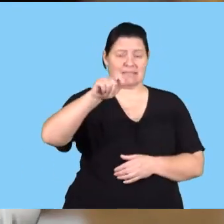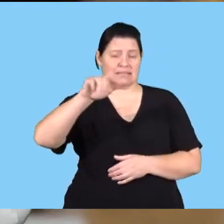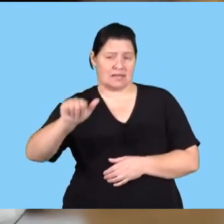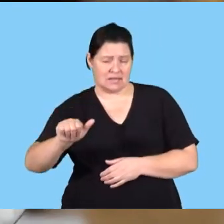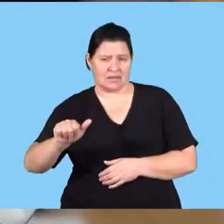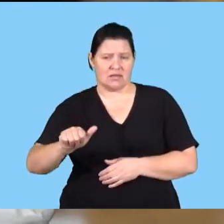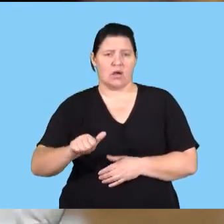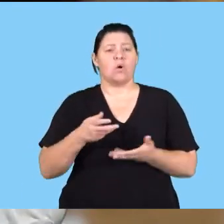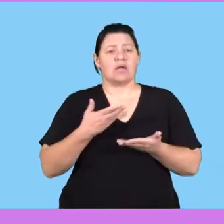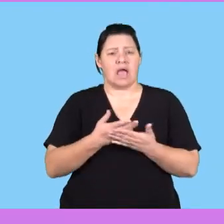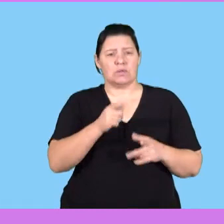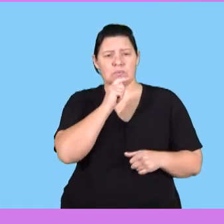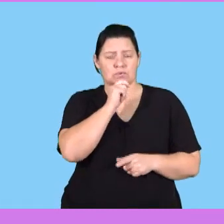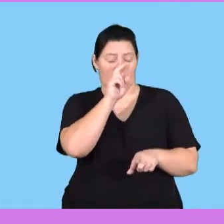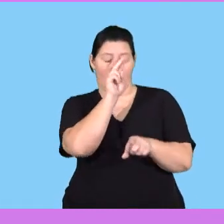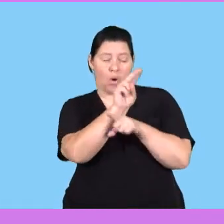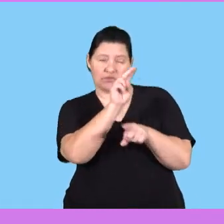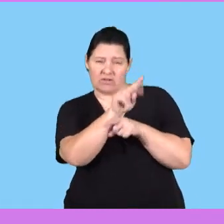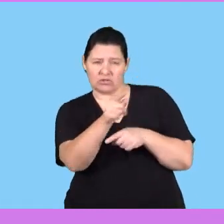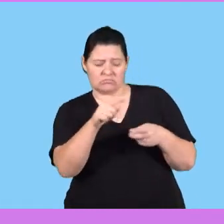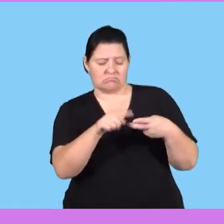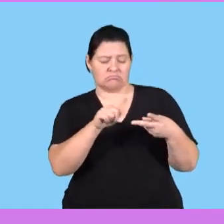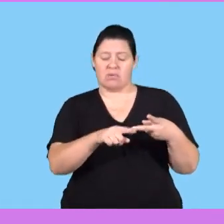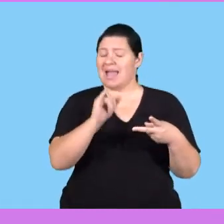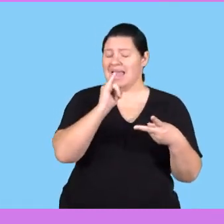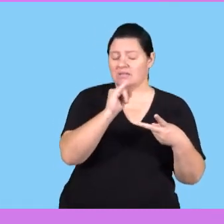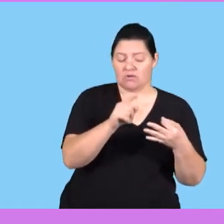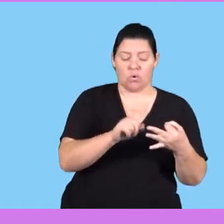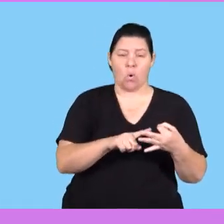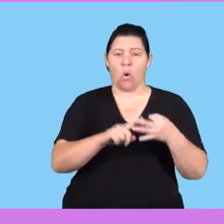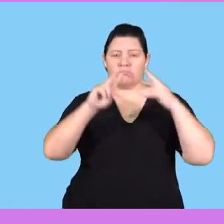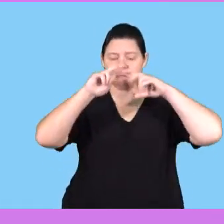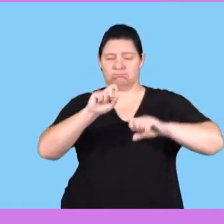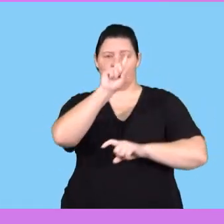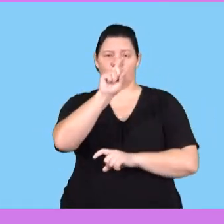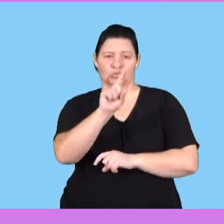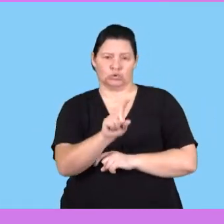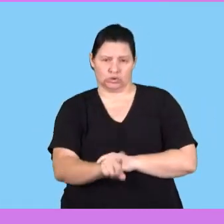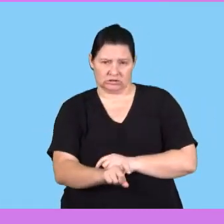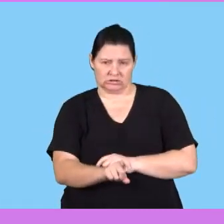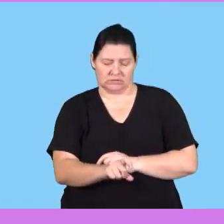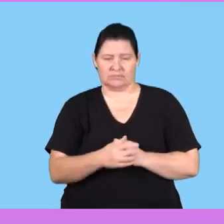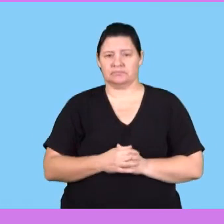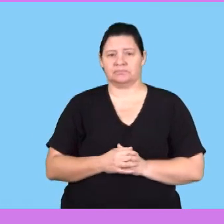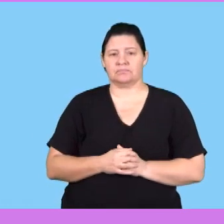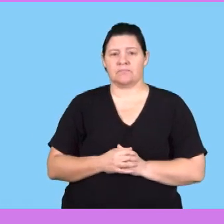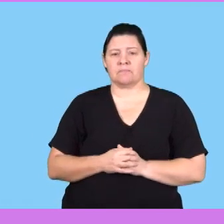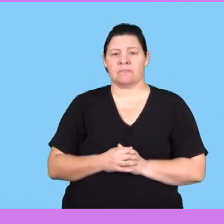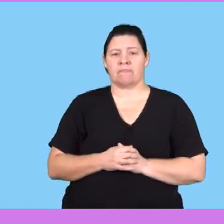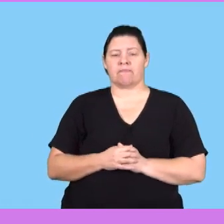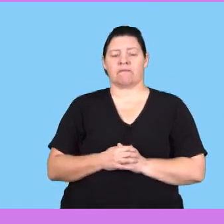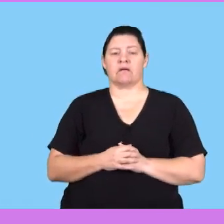right, we can use the methods of observation, interview, or a survey, where we normally use a